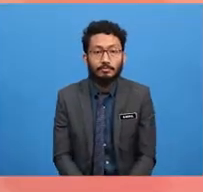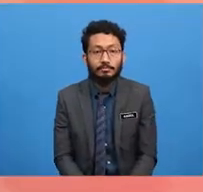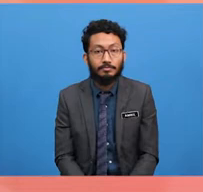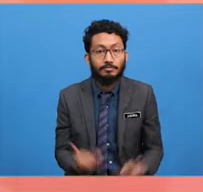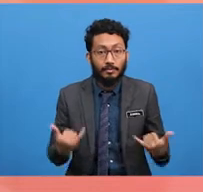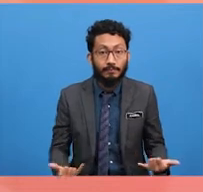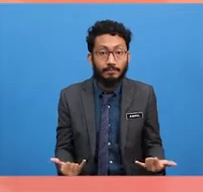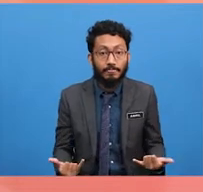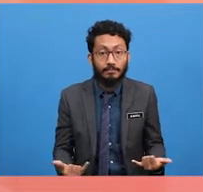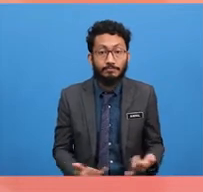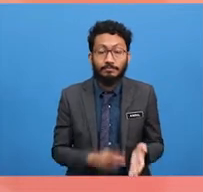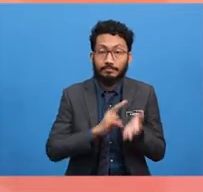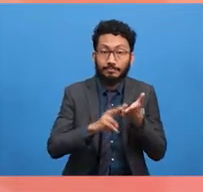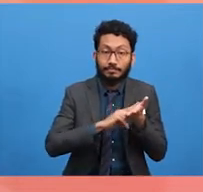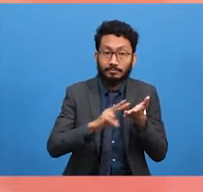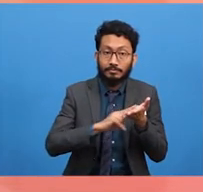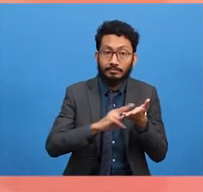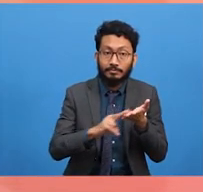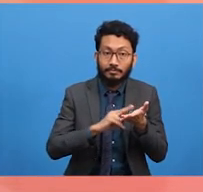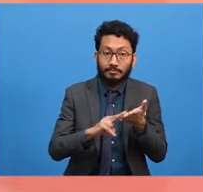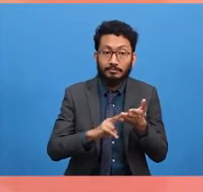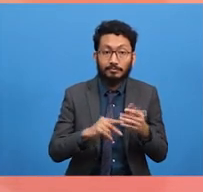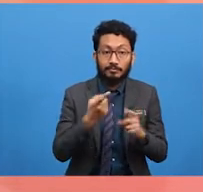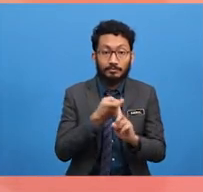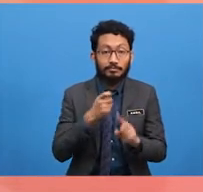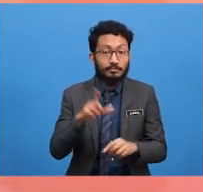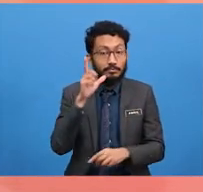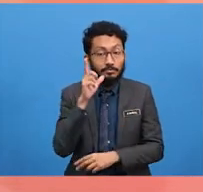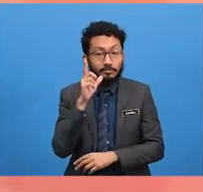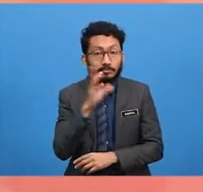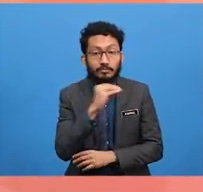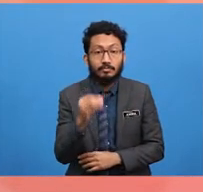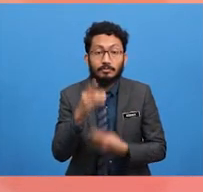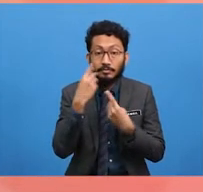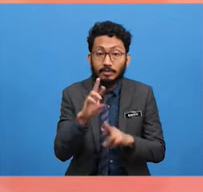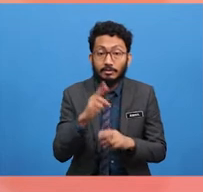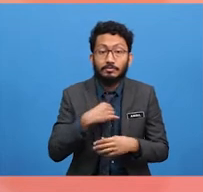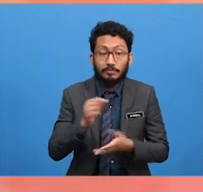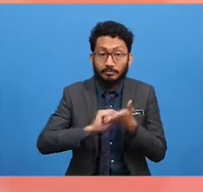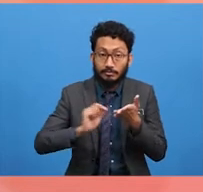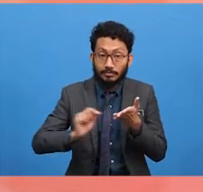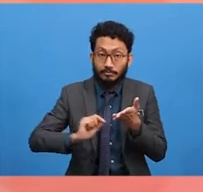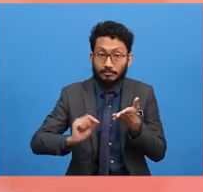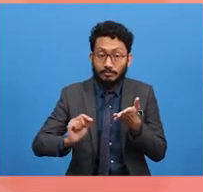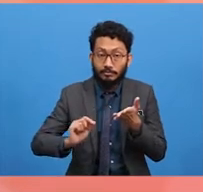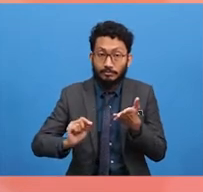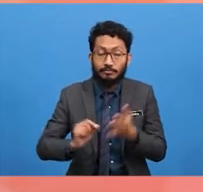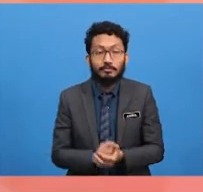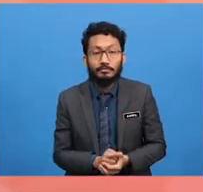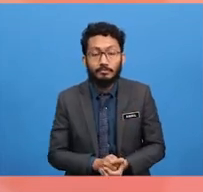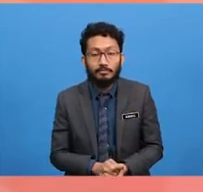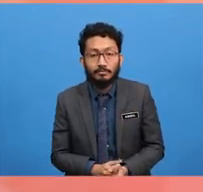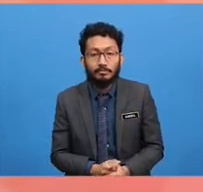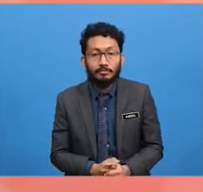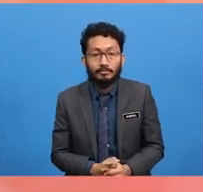take a minute and read both emails from Lydia and the reply I have written for the response. Can you